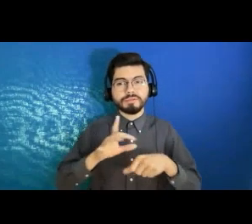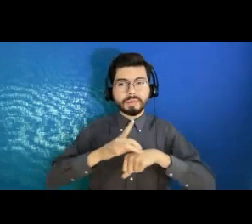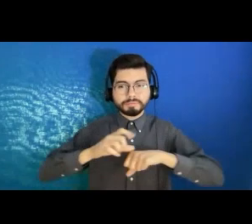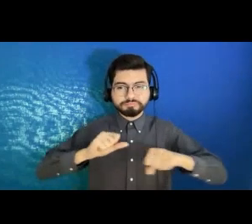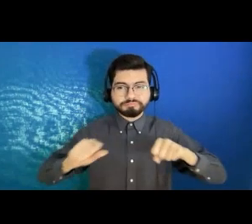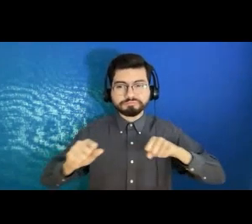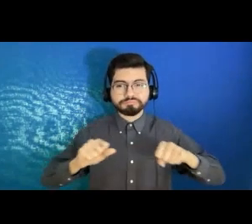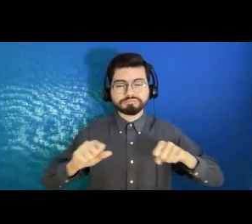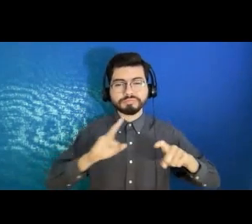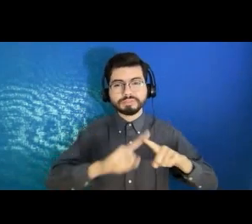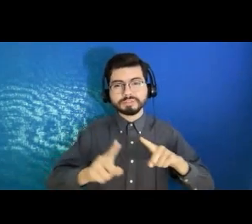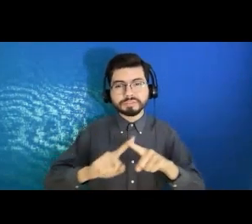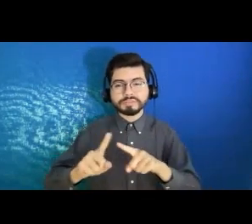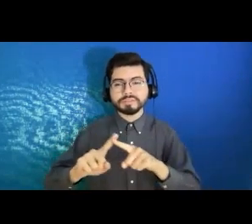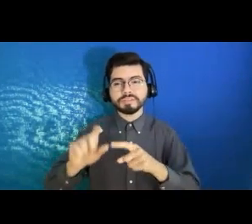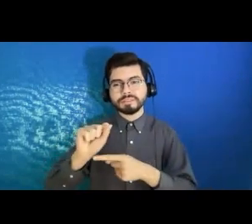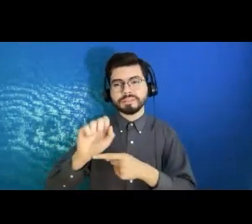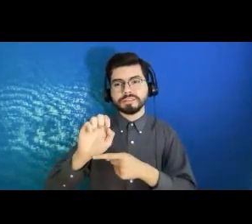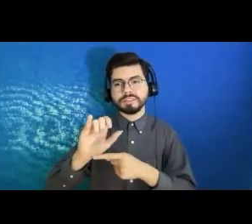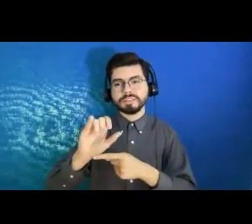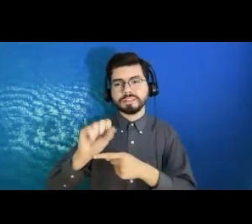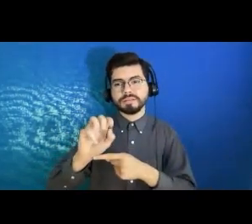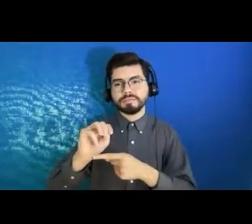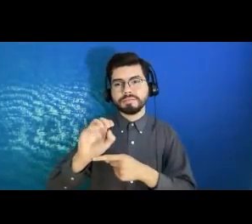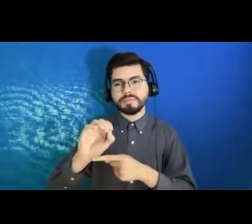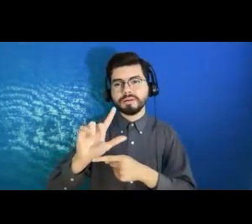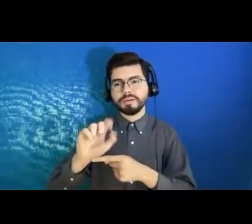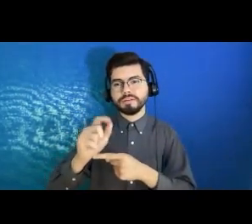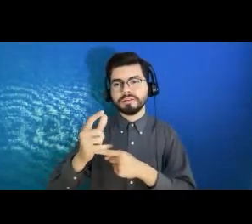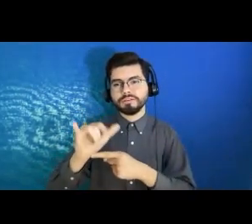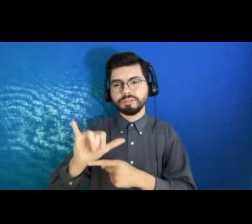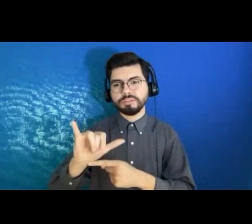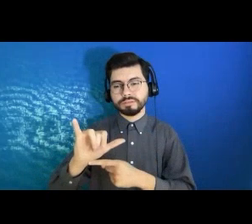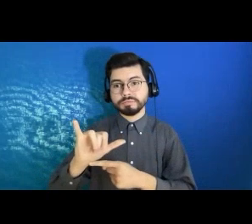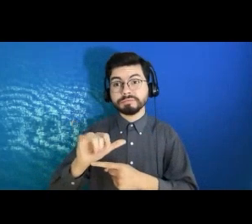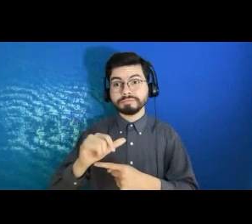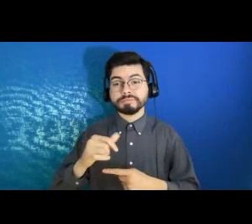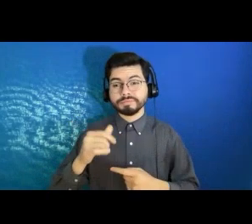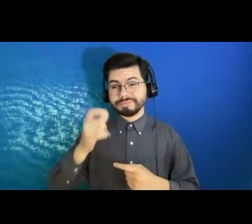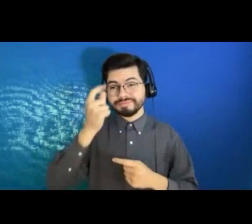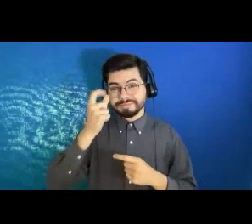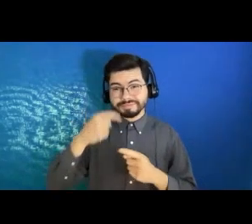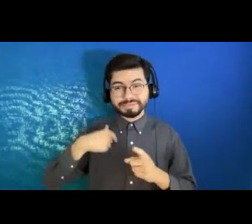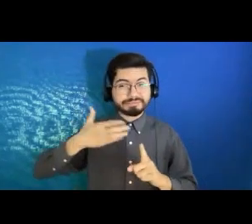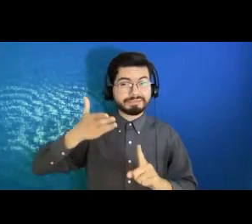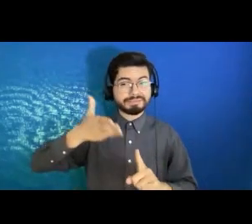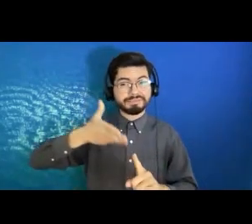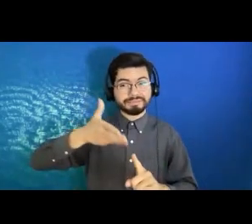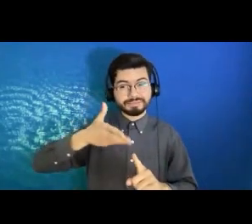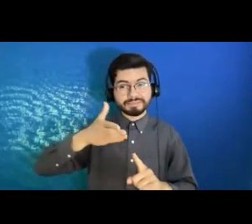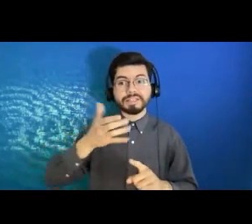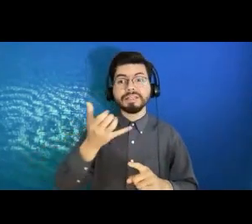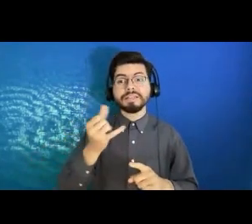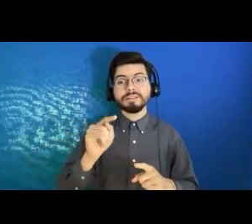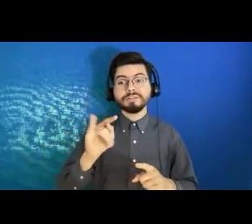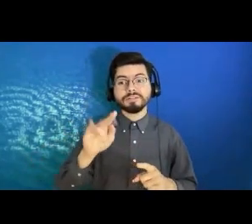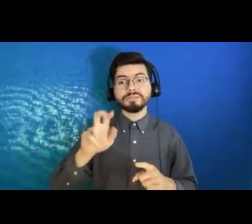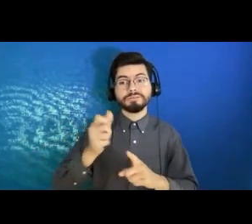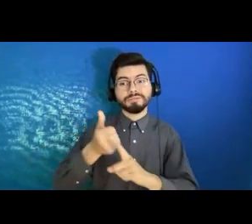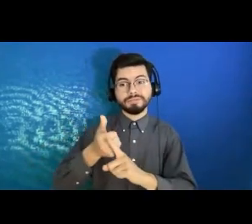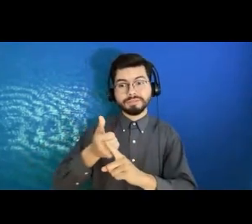geologic research that's going on in Yellowstone. And I think I'm a little bit biased, but Yellowstone is a geologic park.